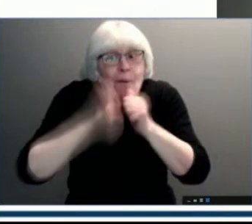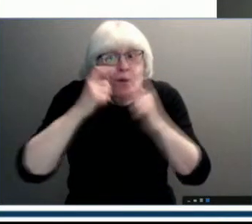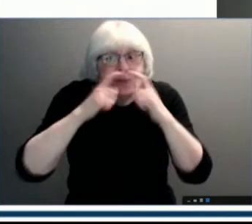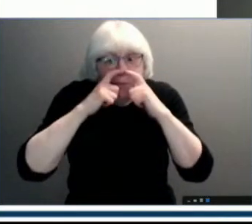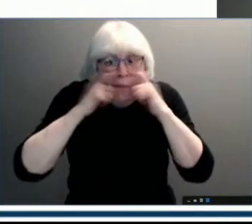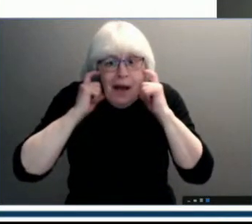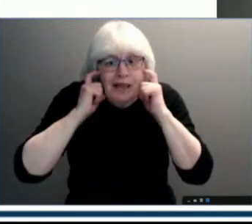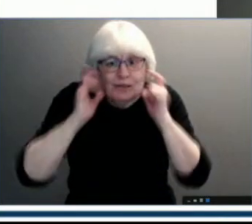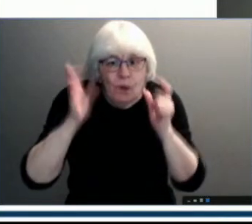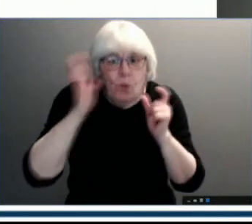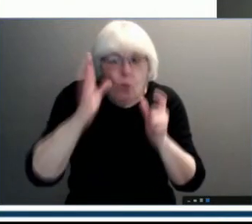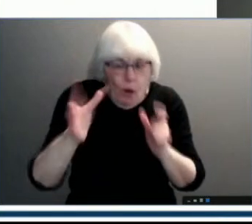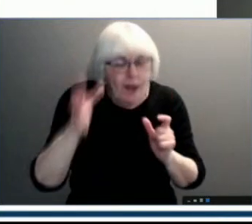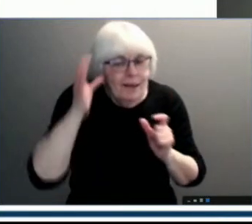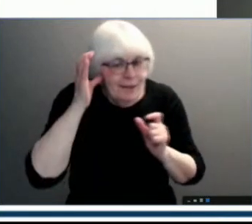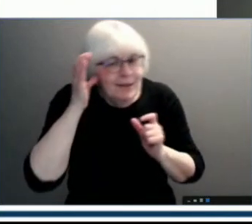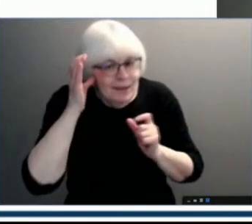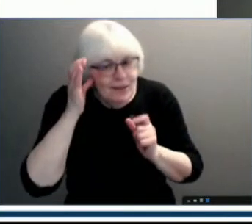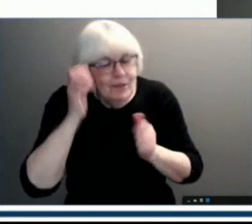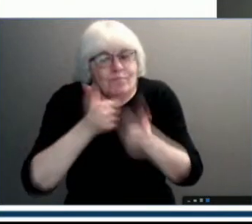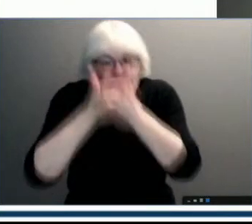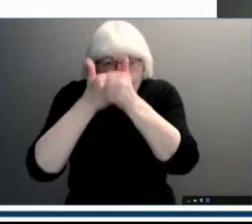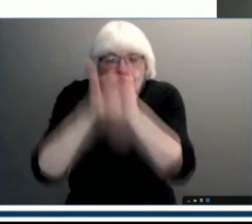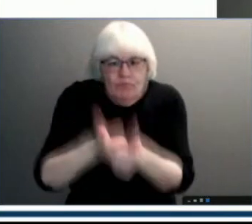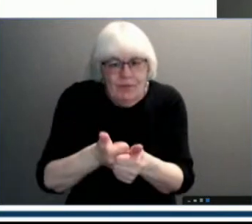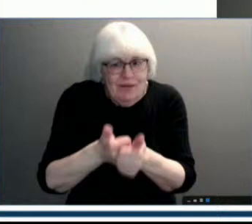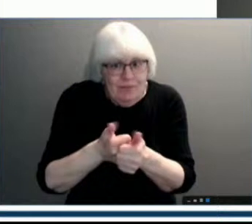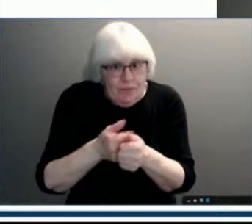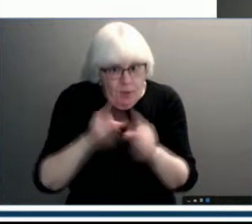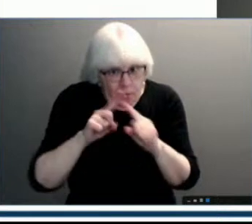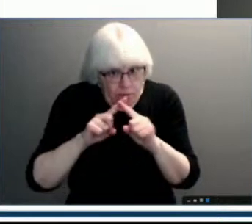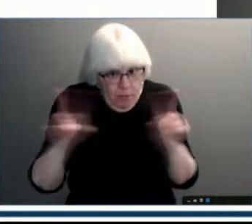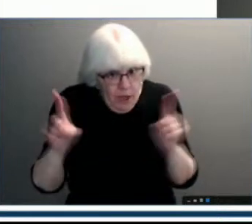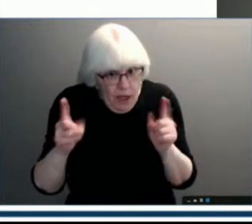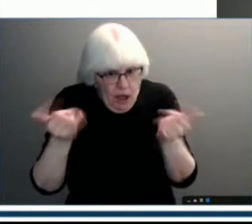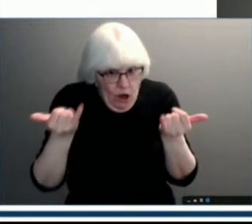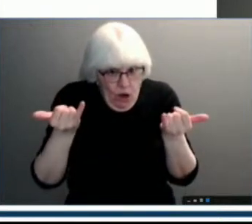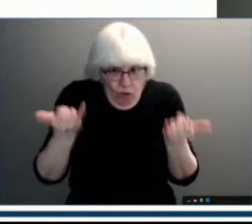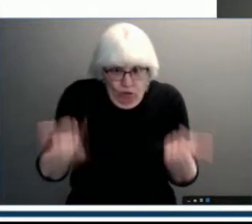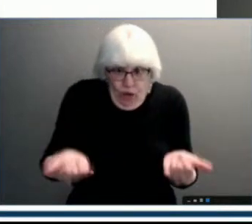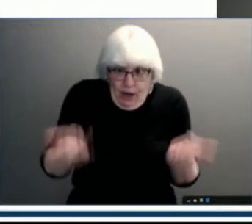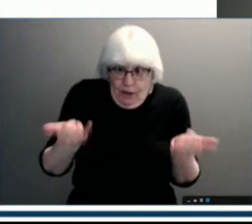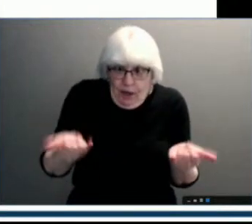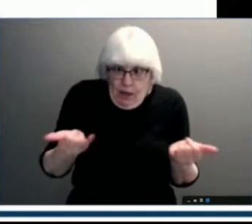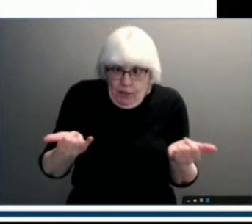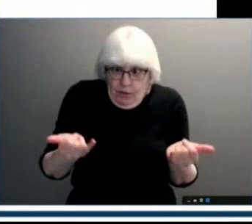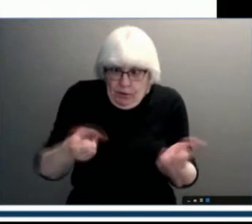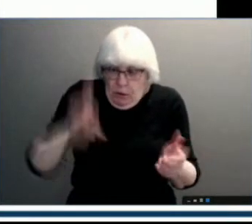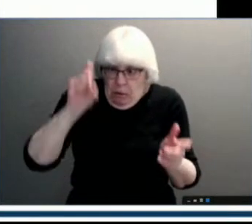health recommendations, but it's not something that we would really see as be feasible to be enforcing.